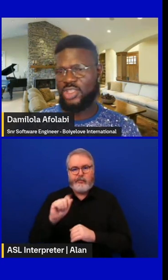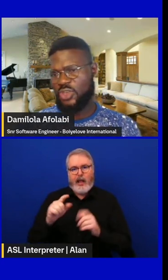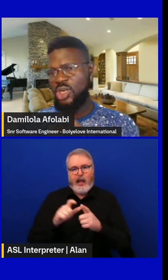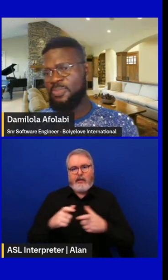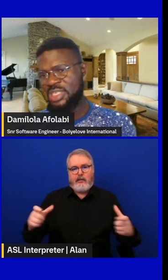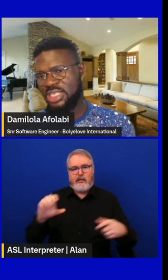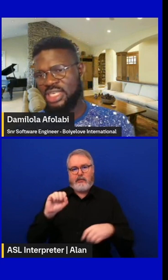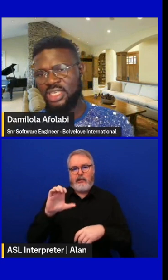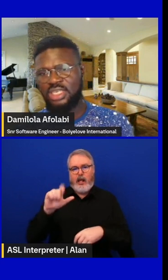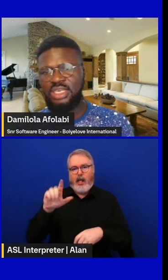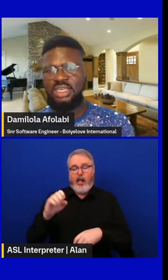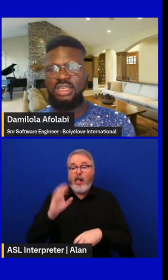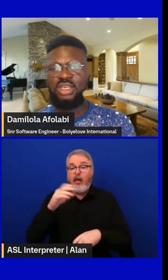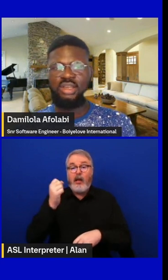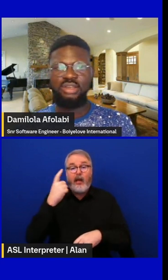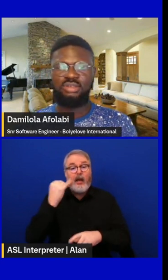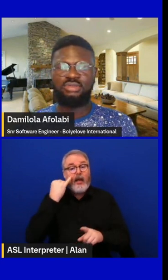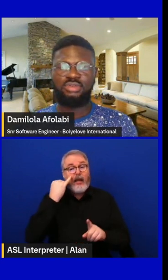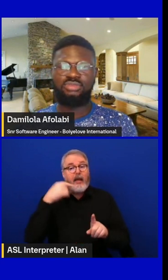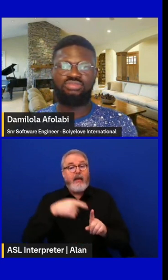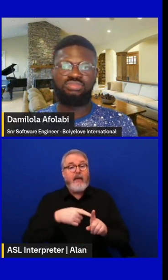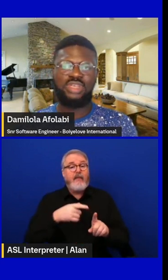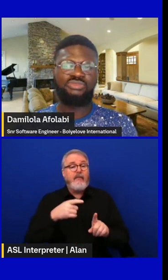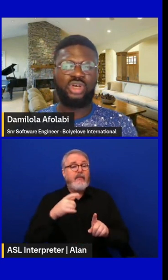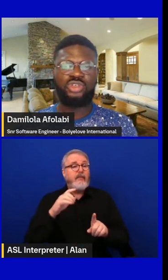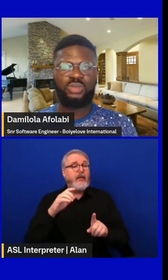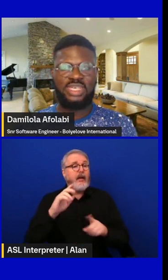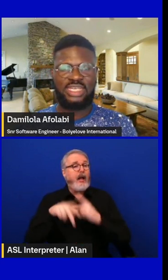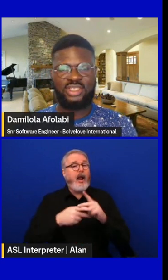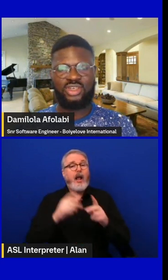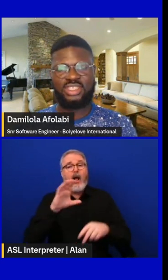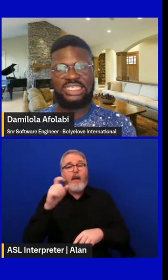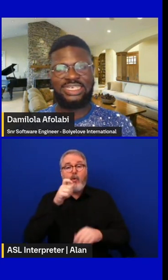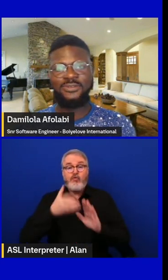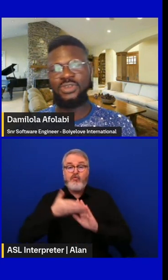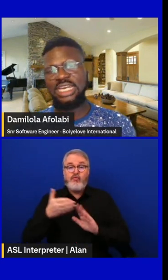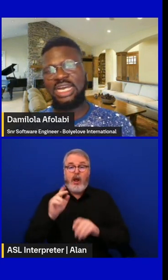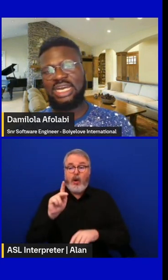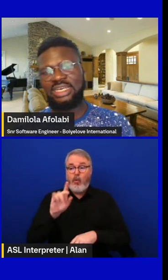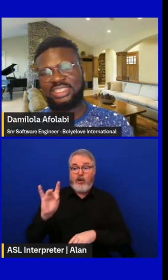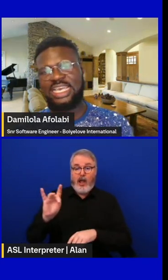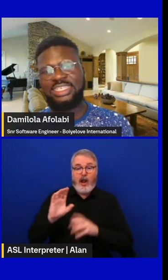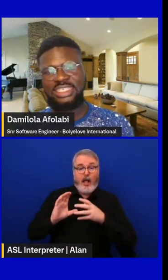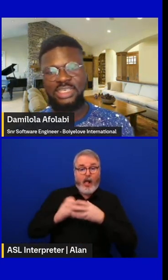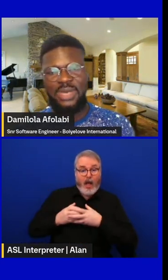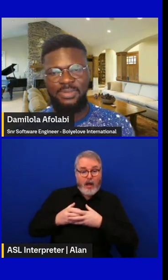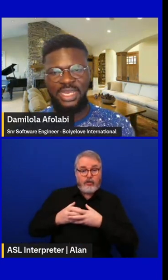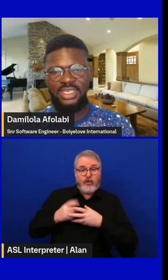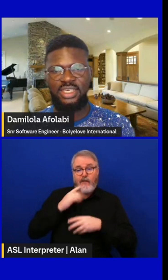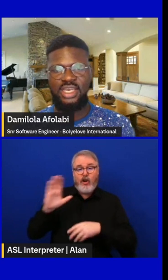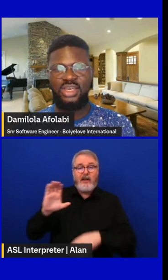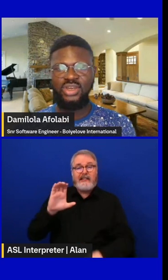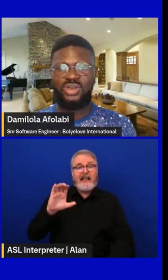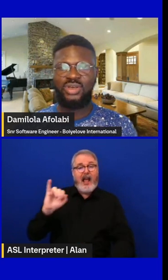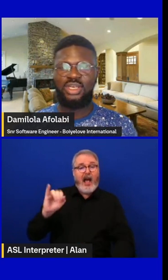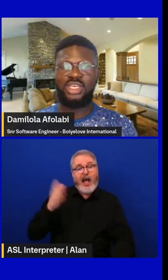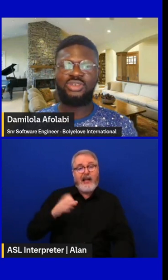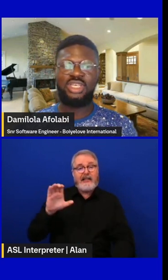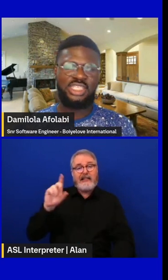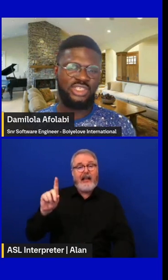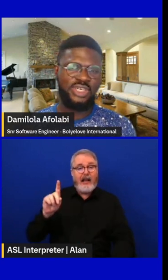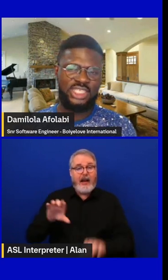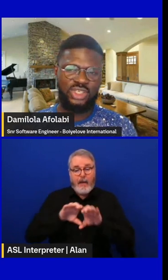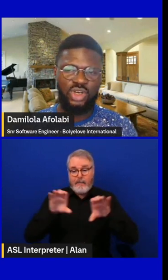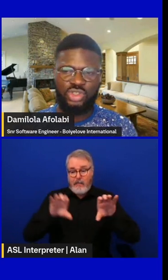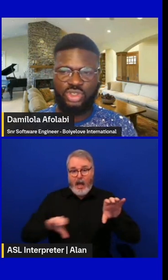So a software company that runs Kubernetes cluster for their CI/CD pipeline, they